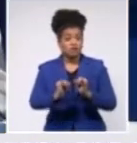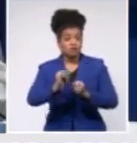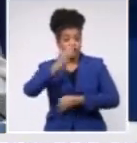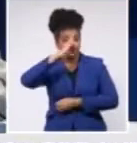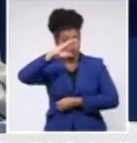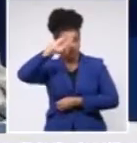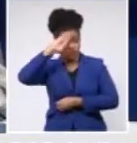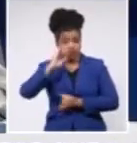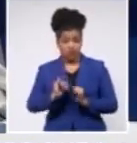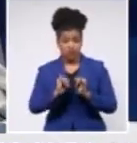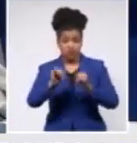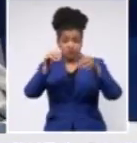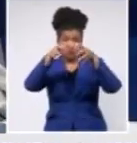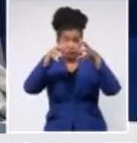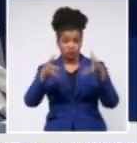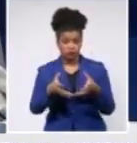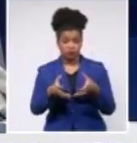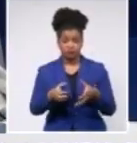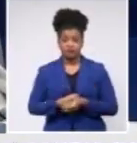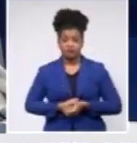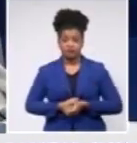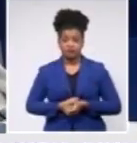6.15%, and Bolivia with